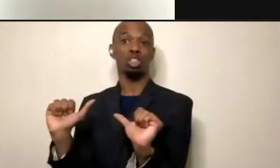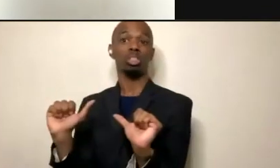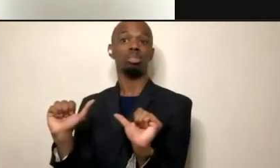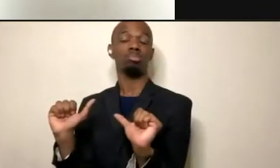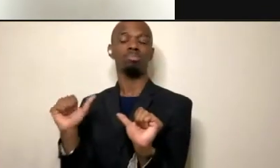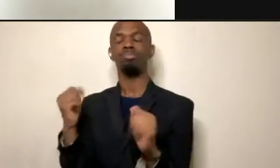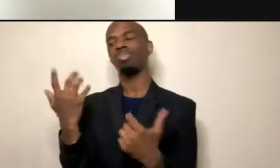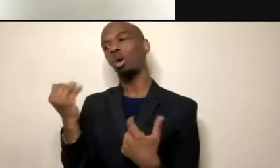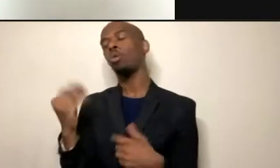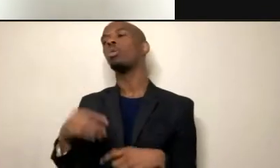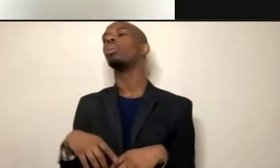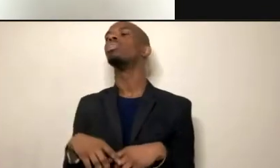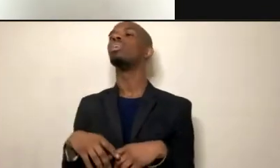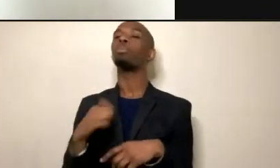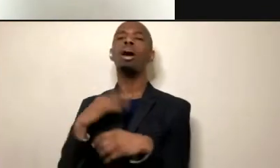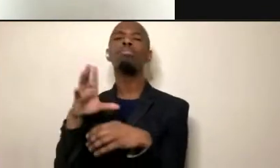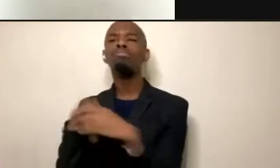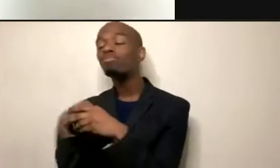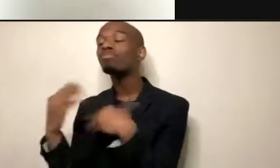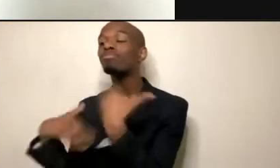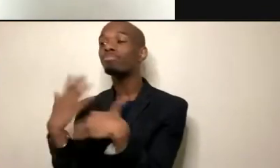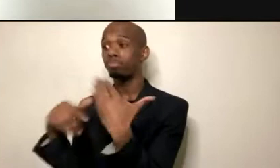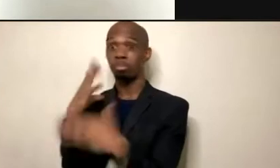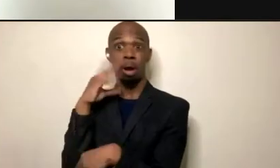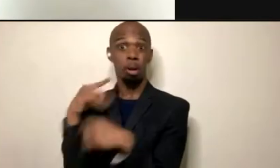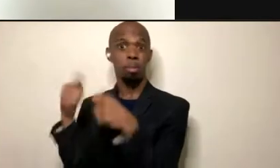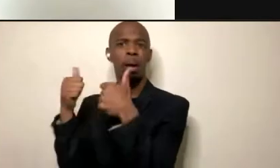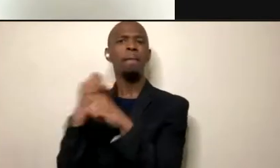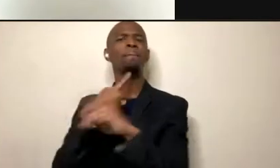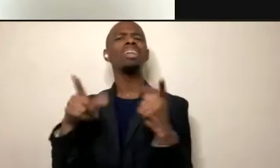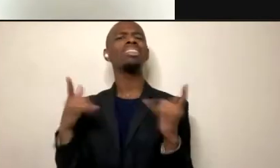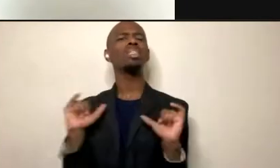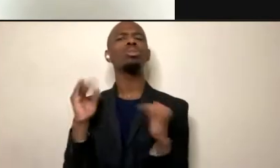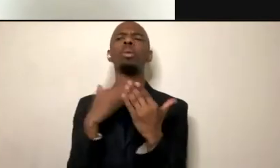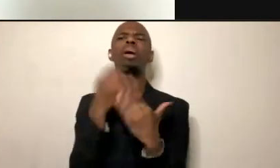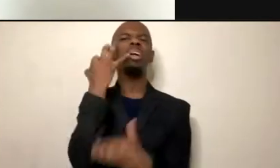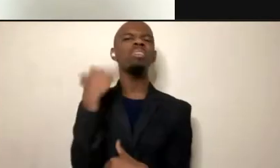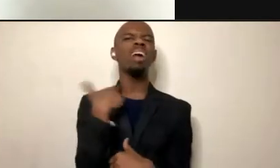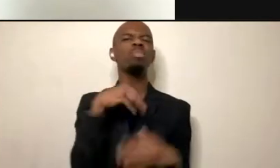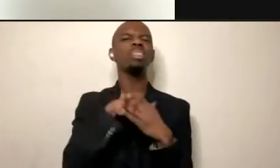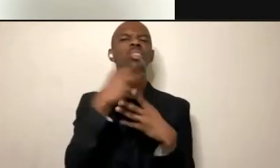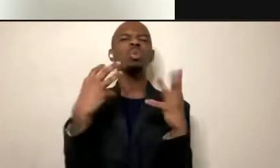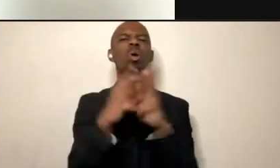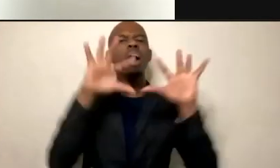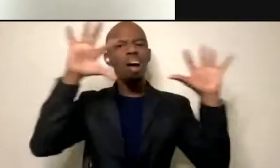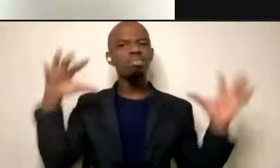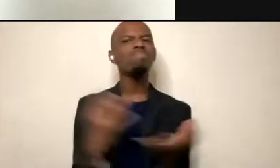even if I'm out in the world and I don't understand something, I'm trying to figure something out,